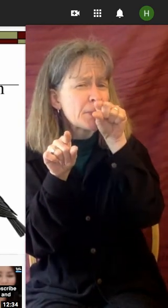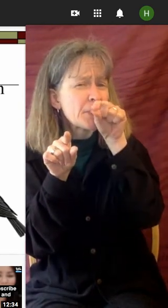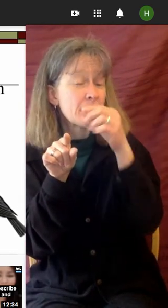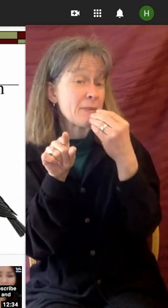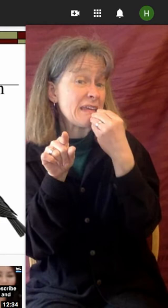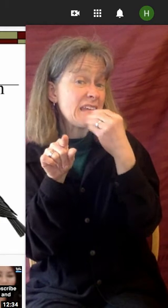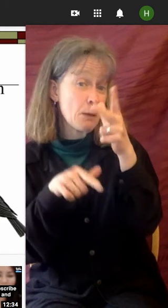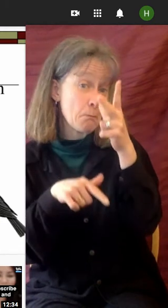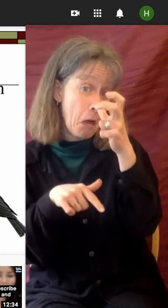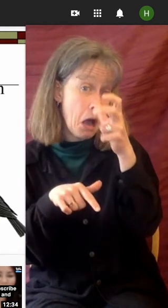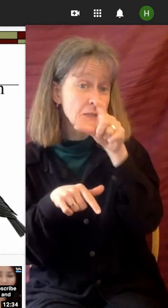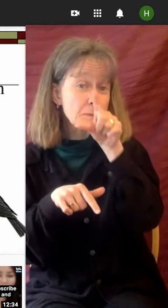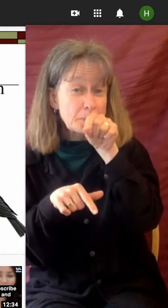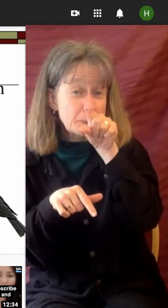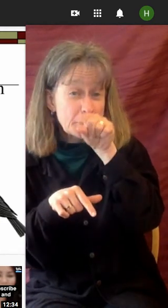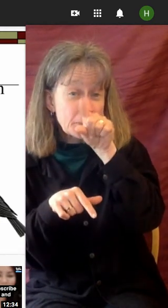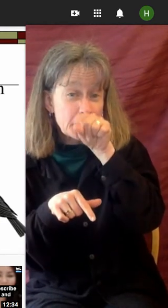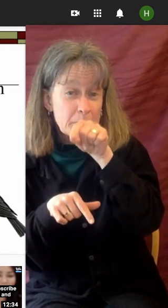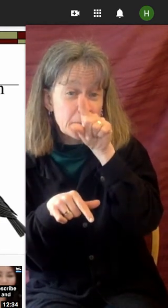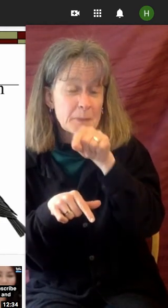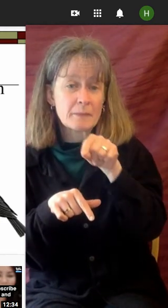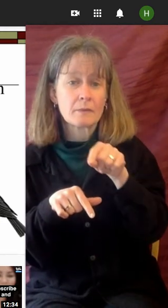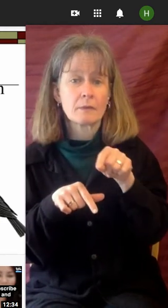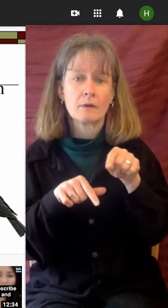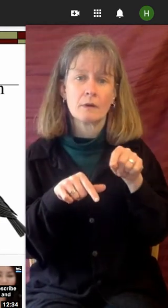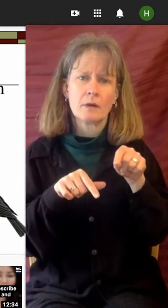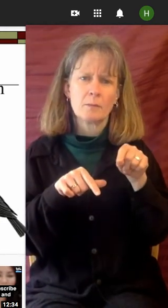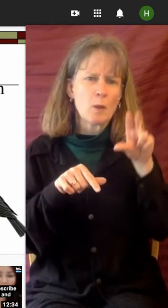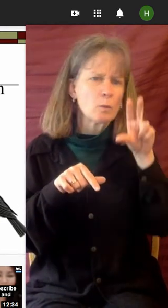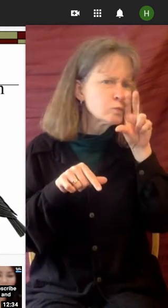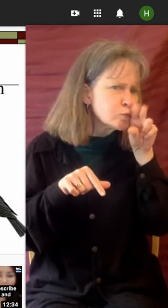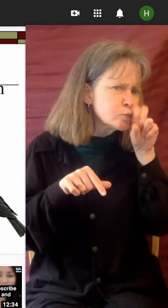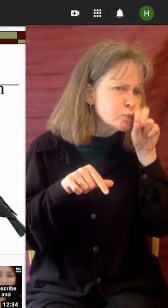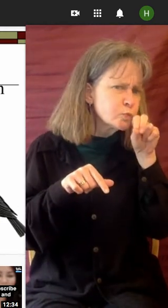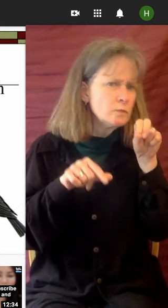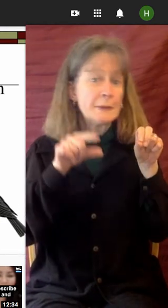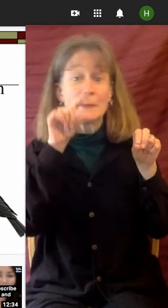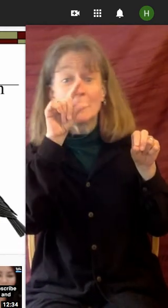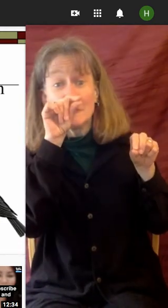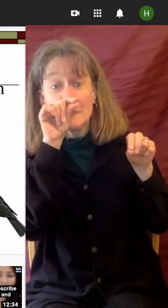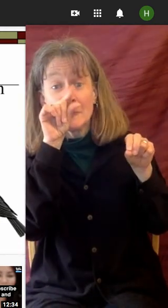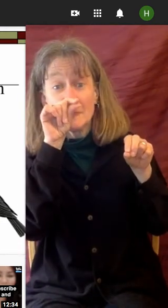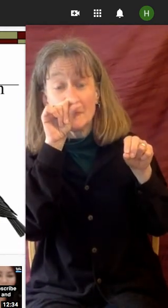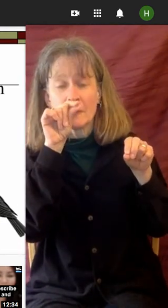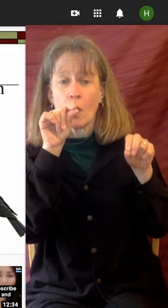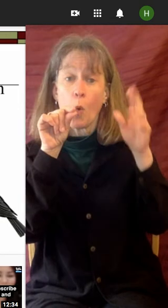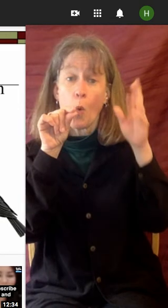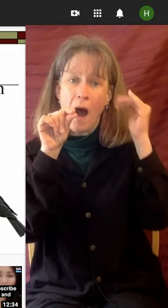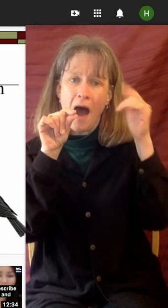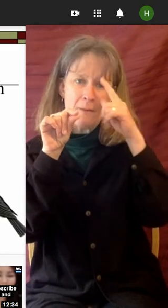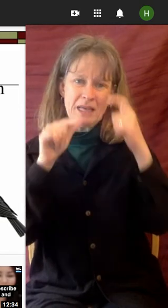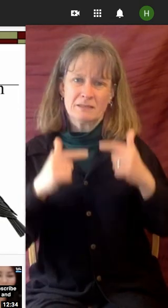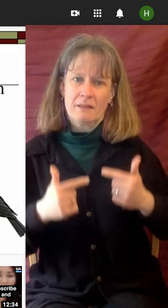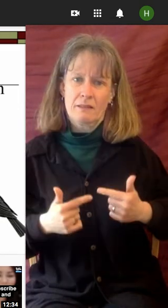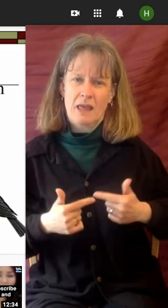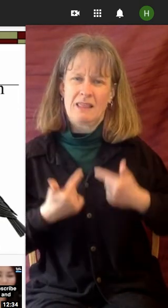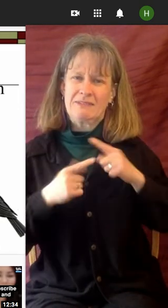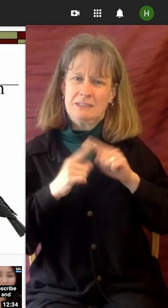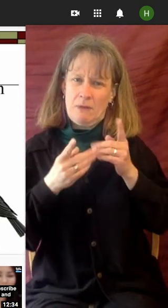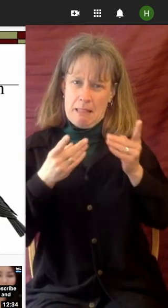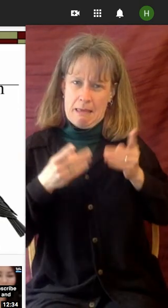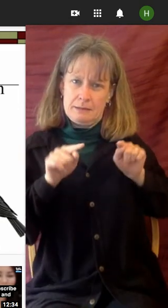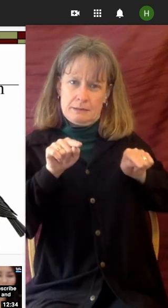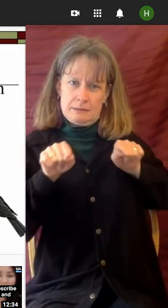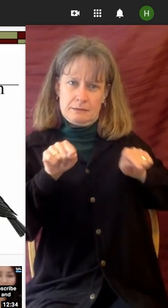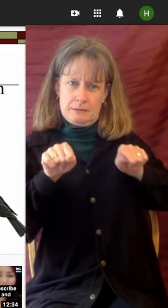insect. And because they have different environments, they have evolved to look